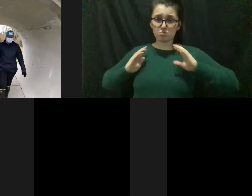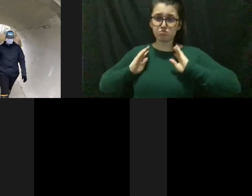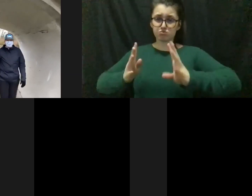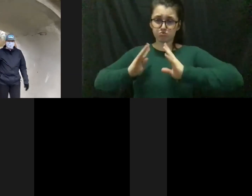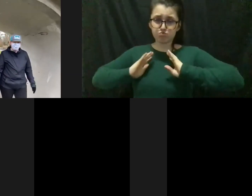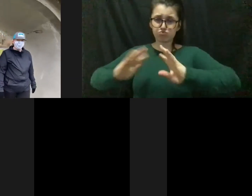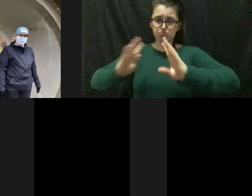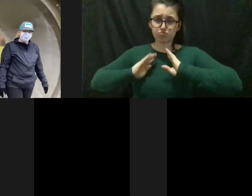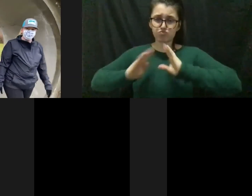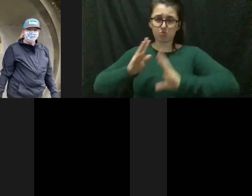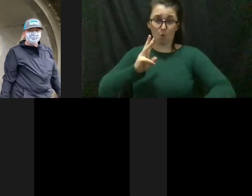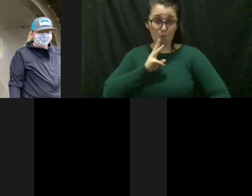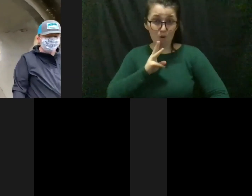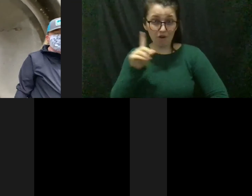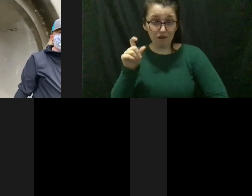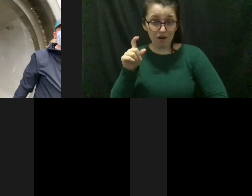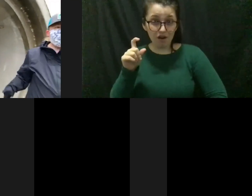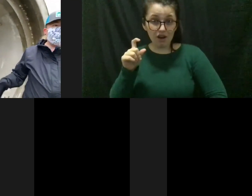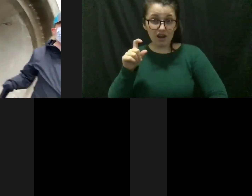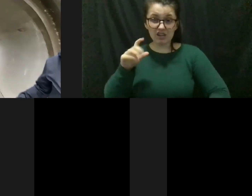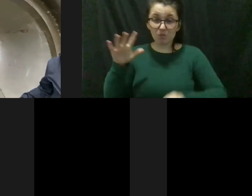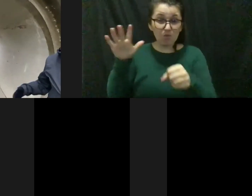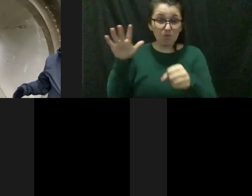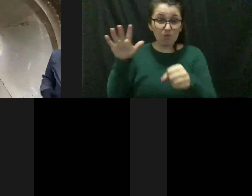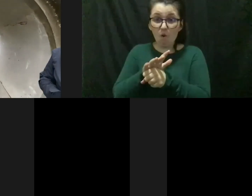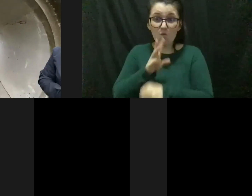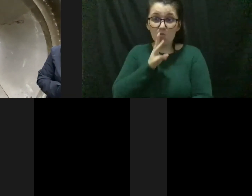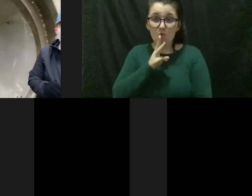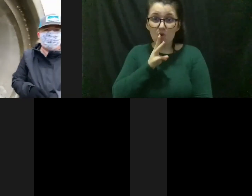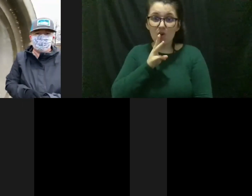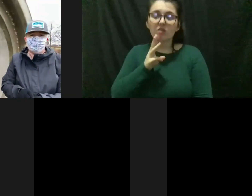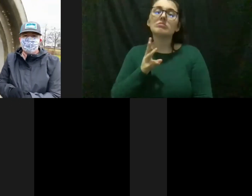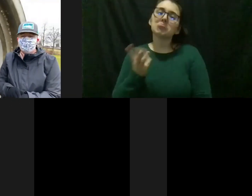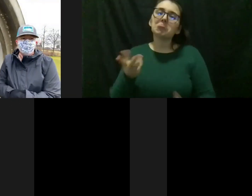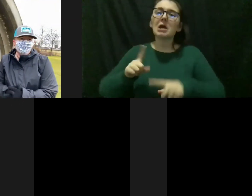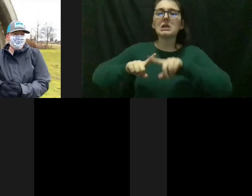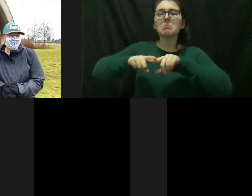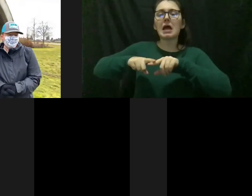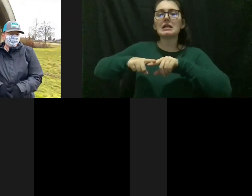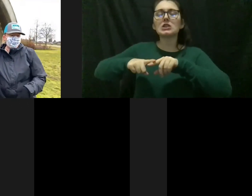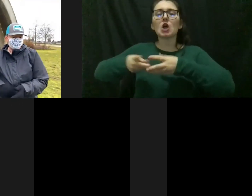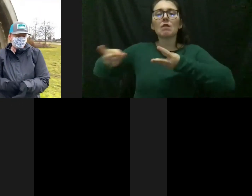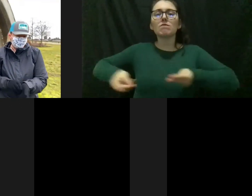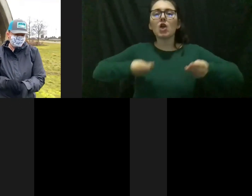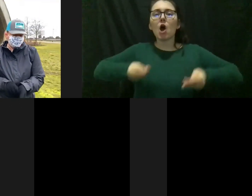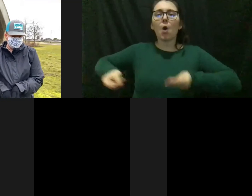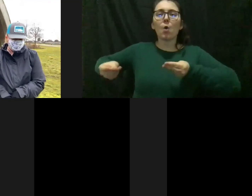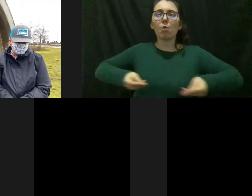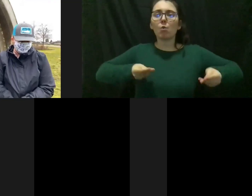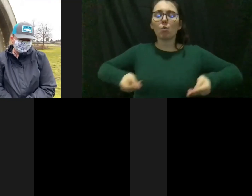bisulfite because we have a higher concentration of chlorine that then we neutralize it. But that's how chlorine kills